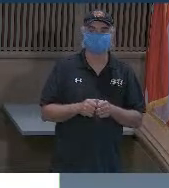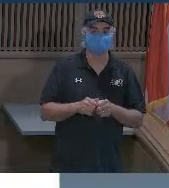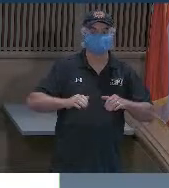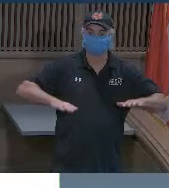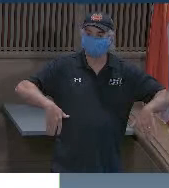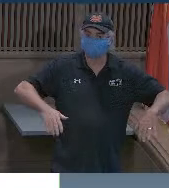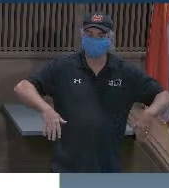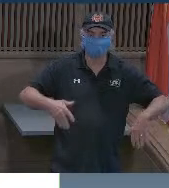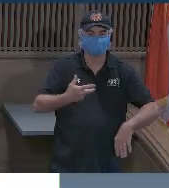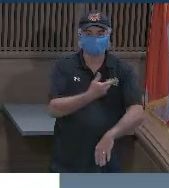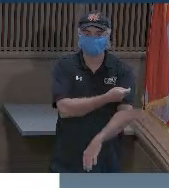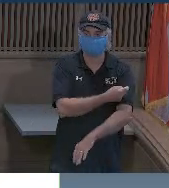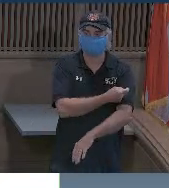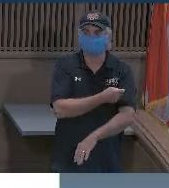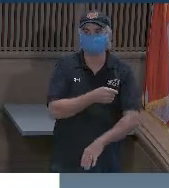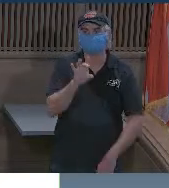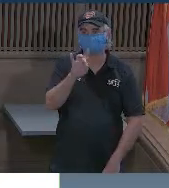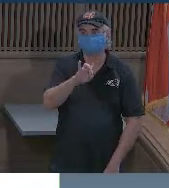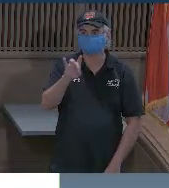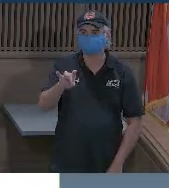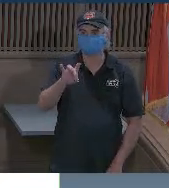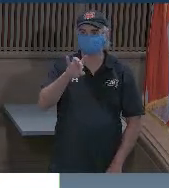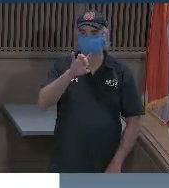88%. And